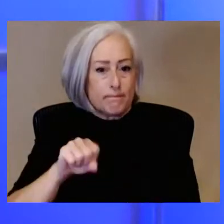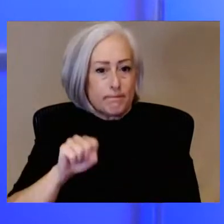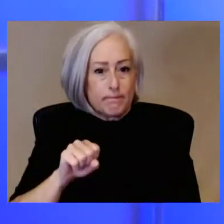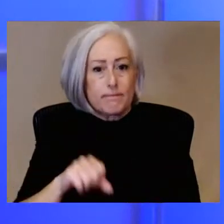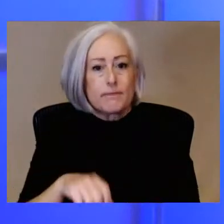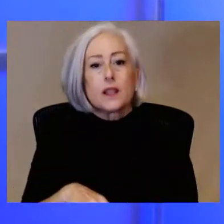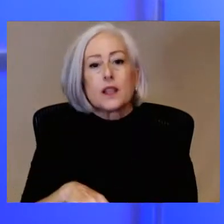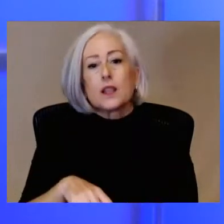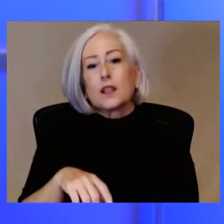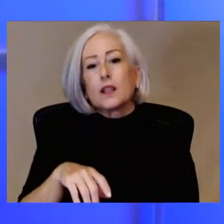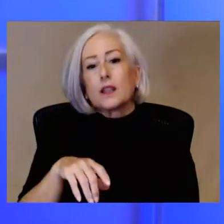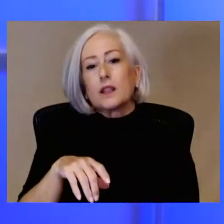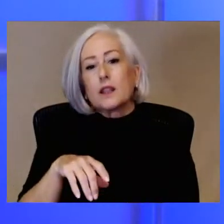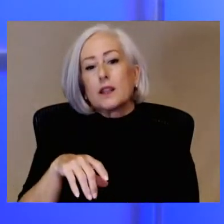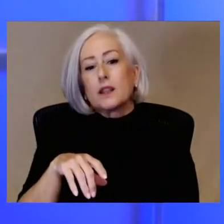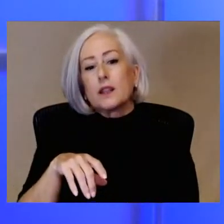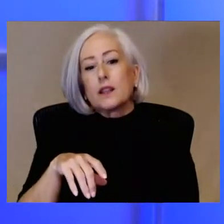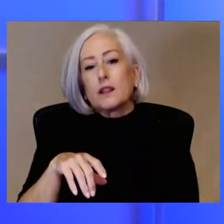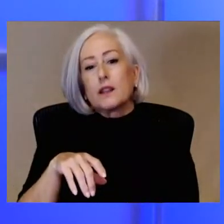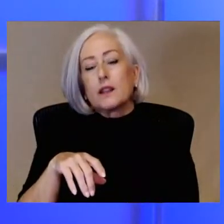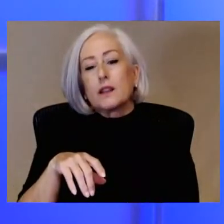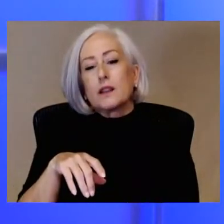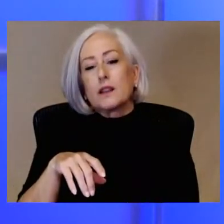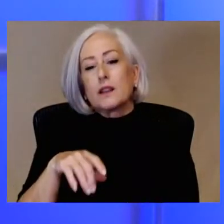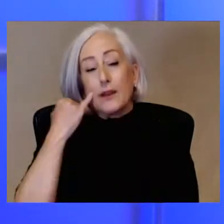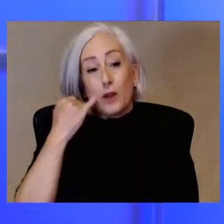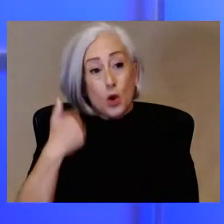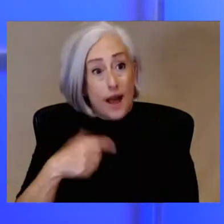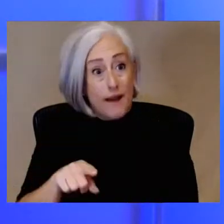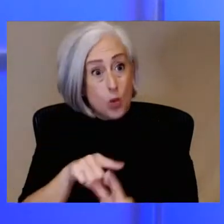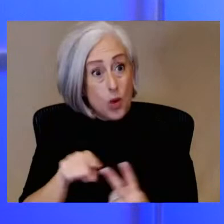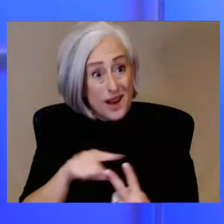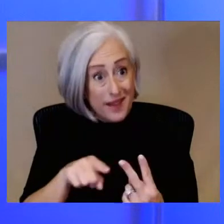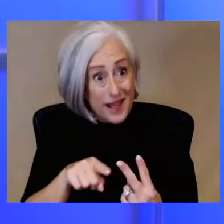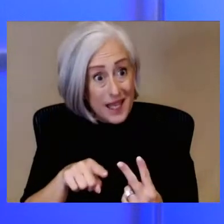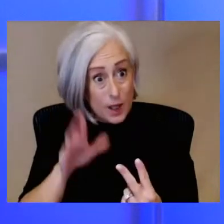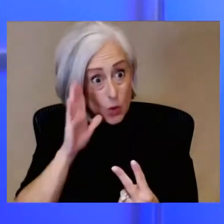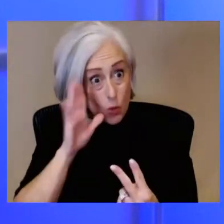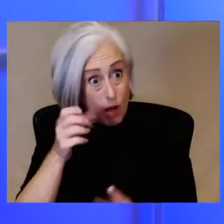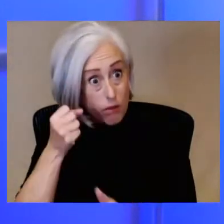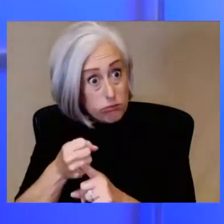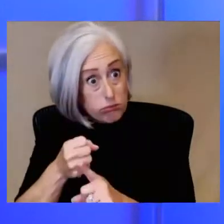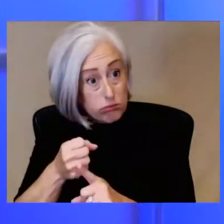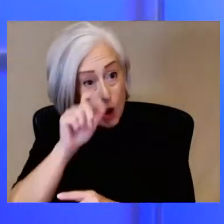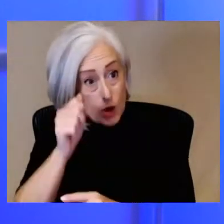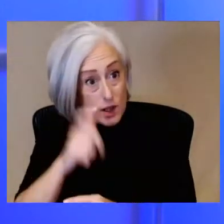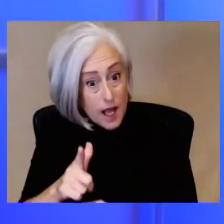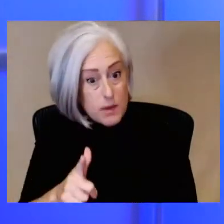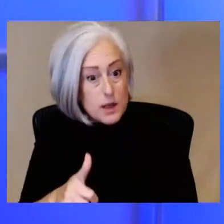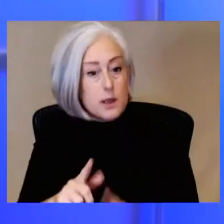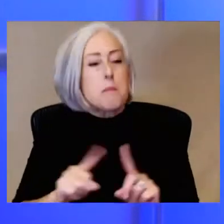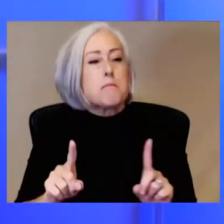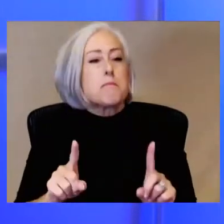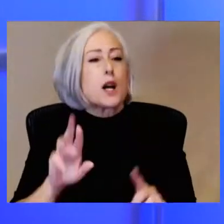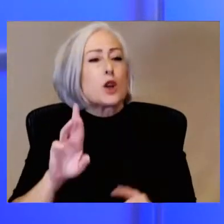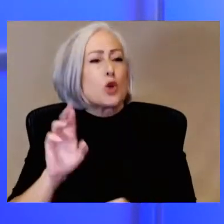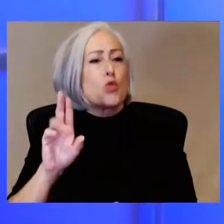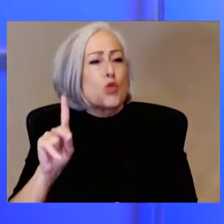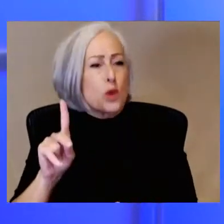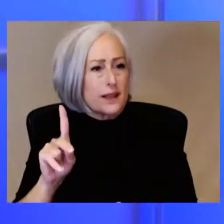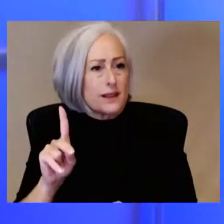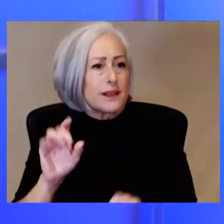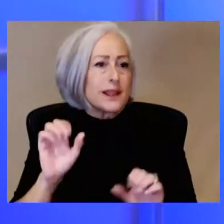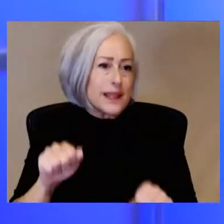Alzheimer's down the road, but it is, those are risk factors. Both traumatic brain injury and stroke are pretty well described